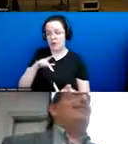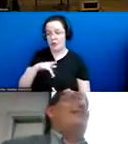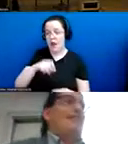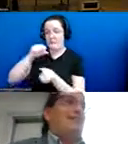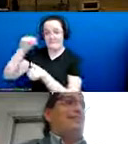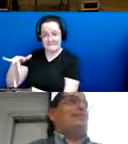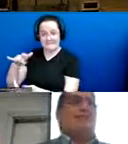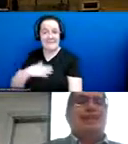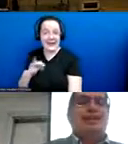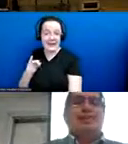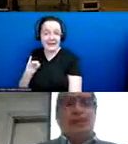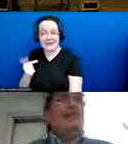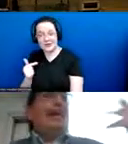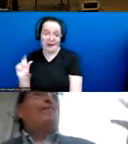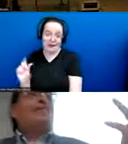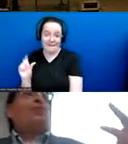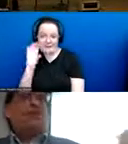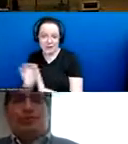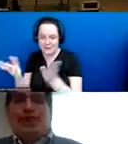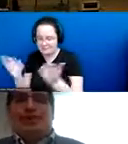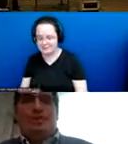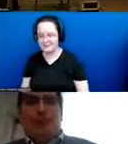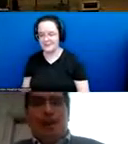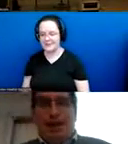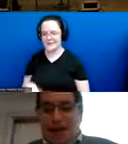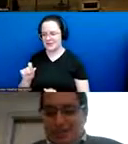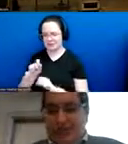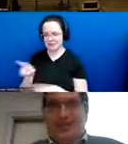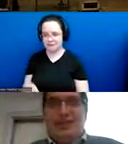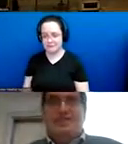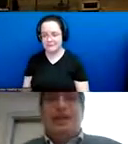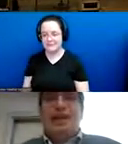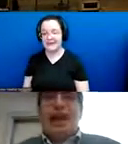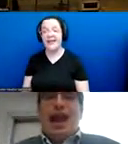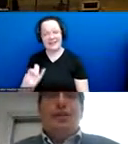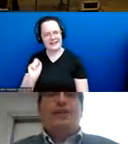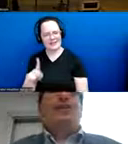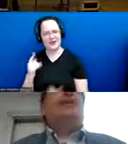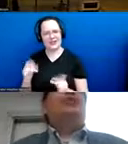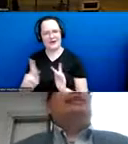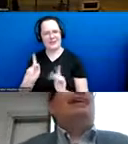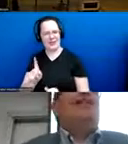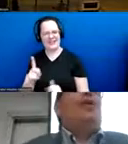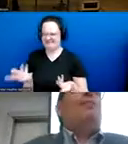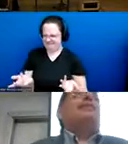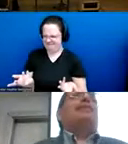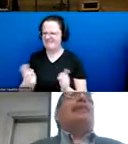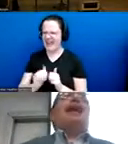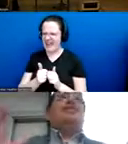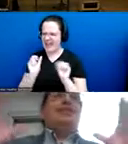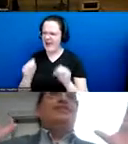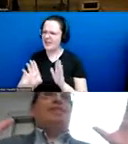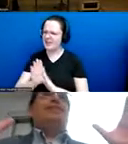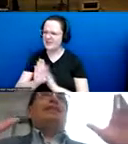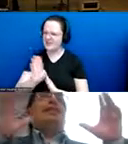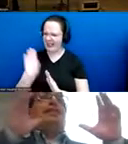quantum fancy Instagram or something, right? So then that's the question, right, that people are asking these days. How is it then you can develop